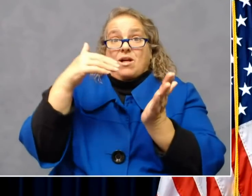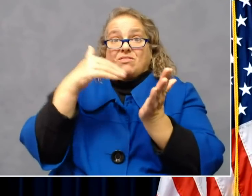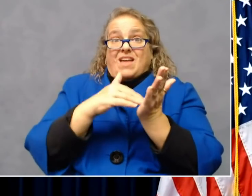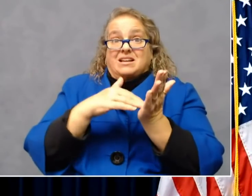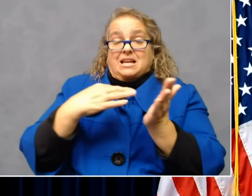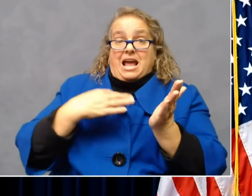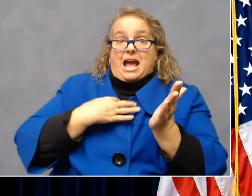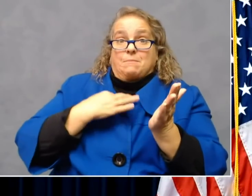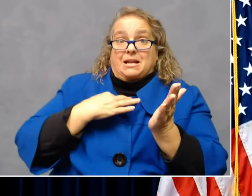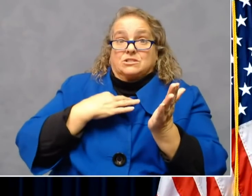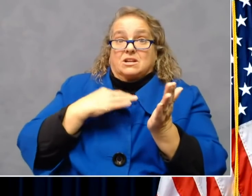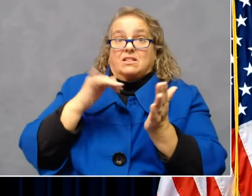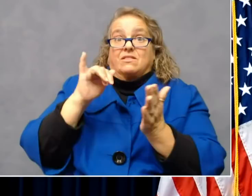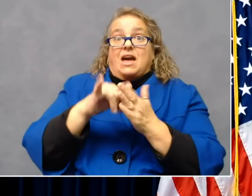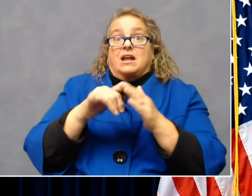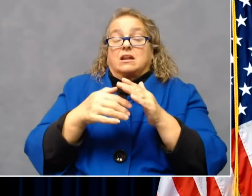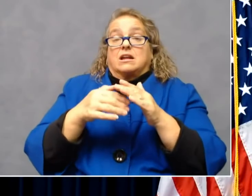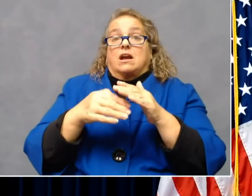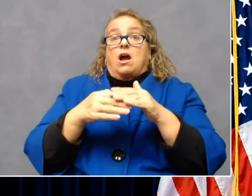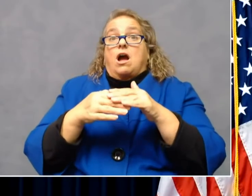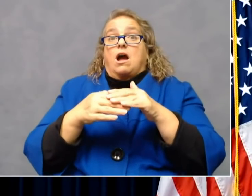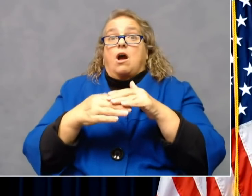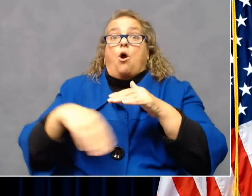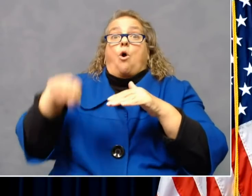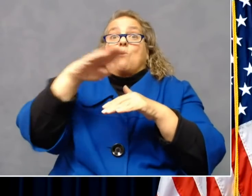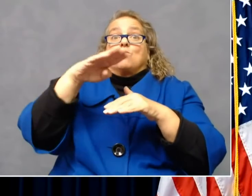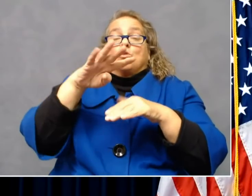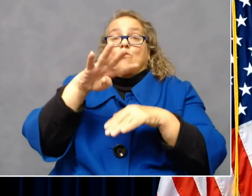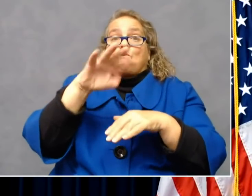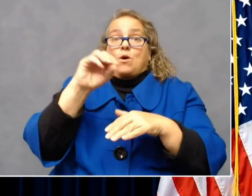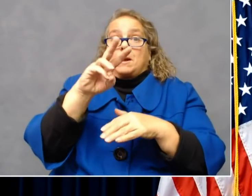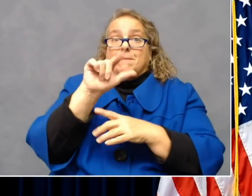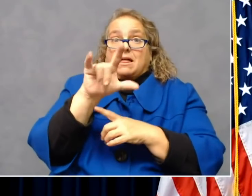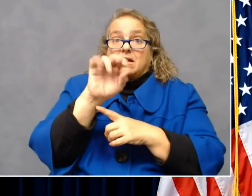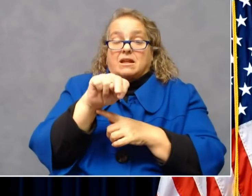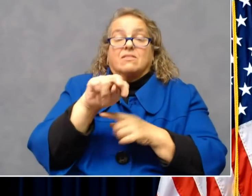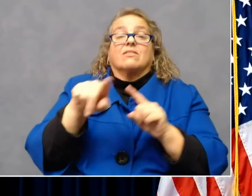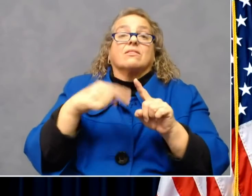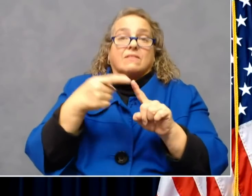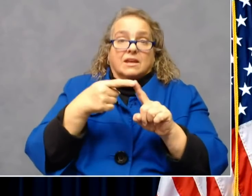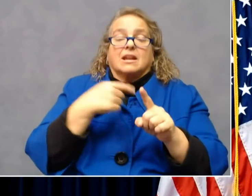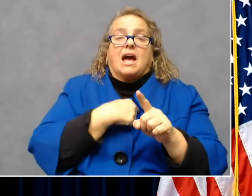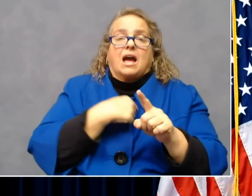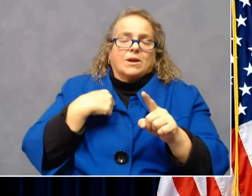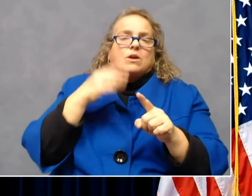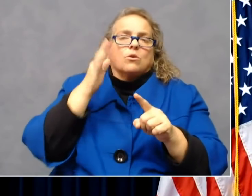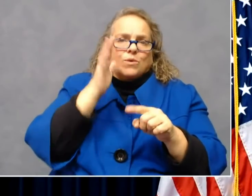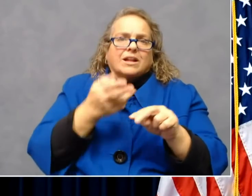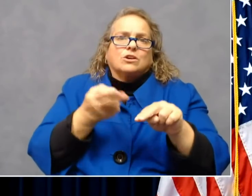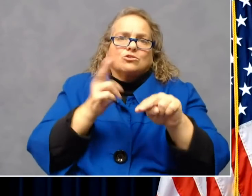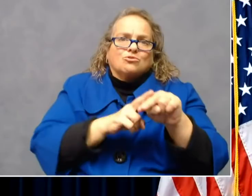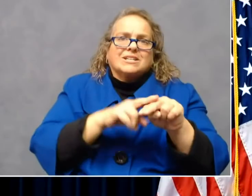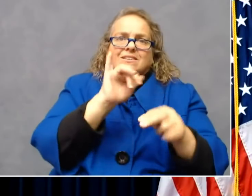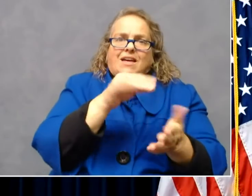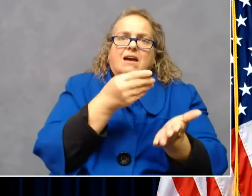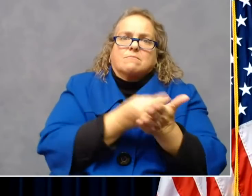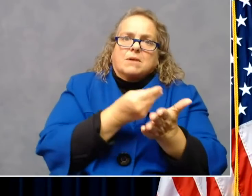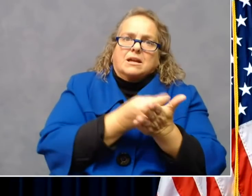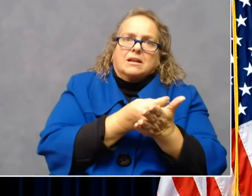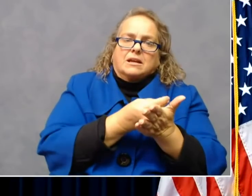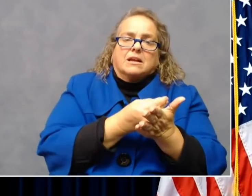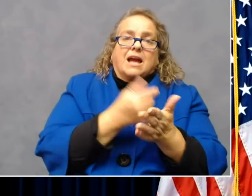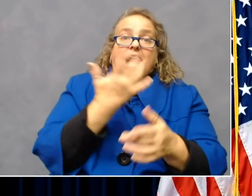40 million, then I would anticipate us increasing that fund. The way we set it was based on the criteria and our